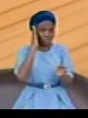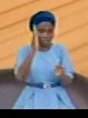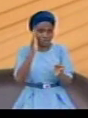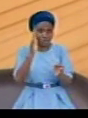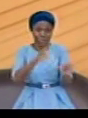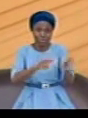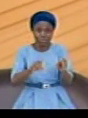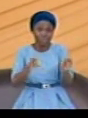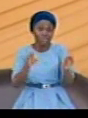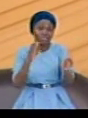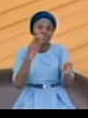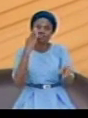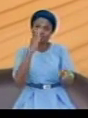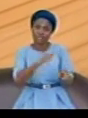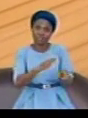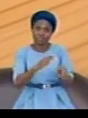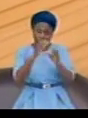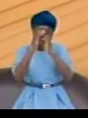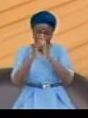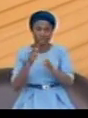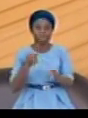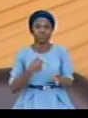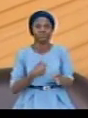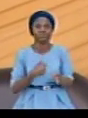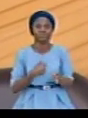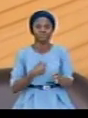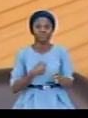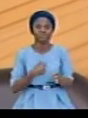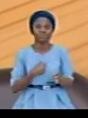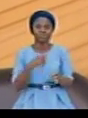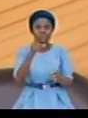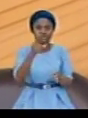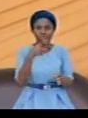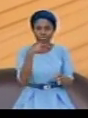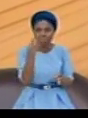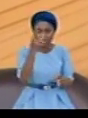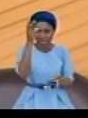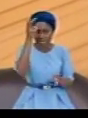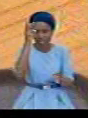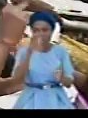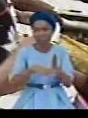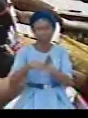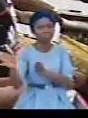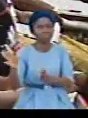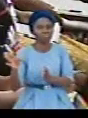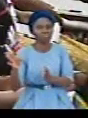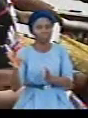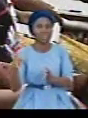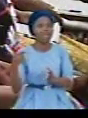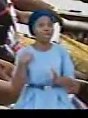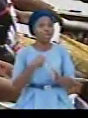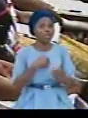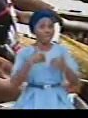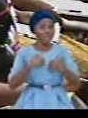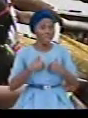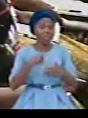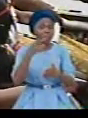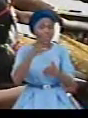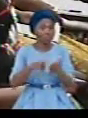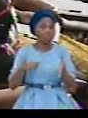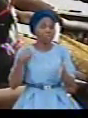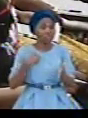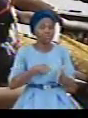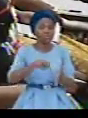Get away, Satan. We have what we need. I said we have what